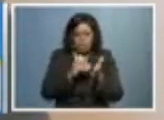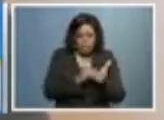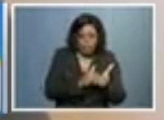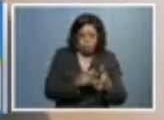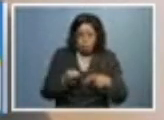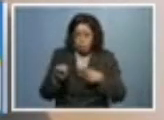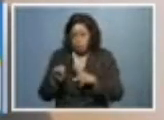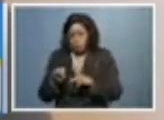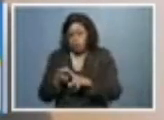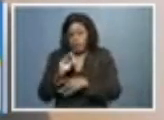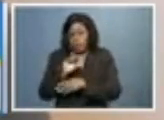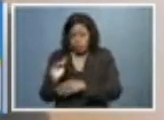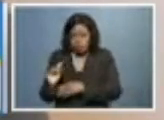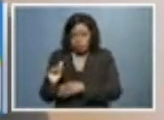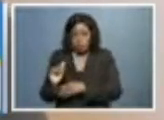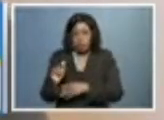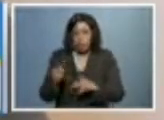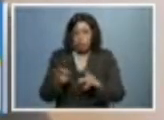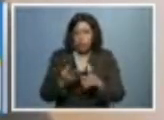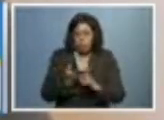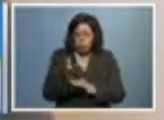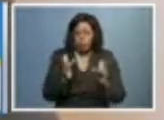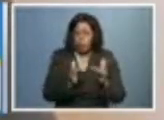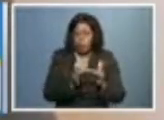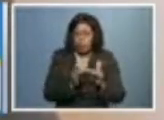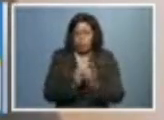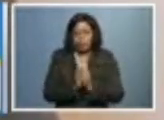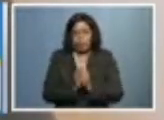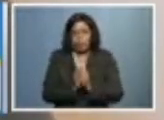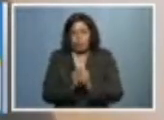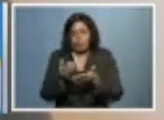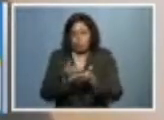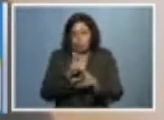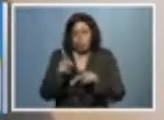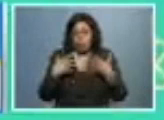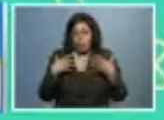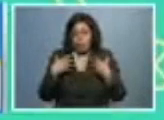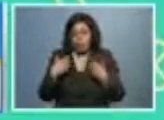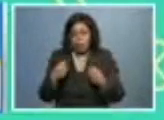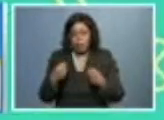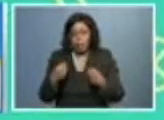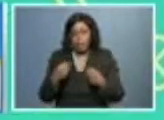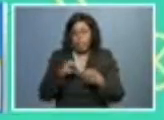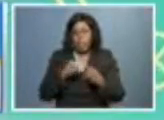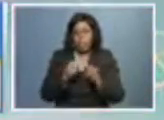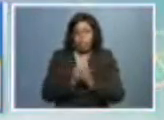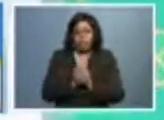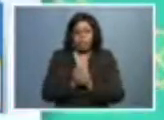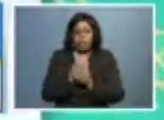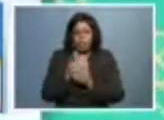through skin-on-skin contact and absorption, etc. And so some people have health issues. Eustacia Jennings of